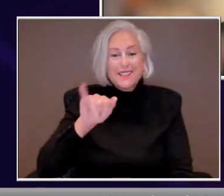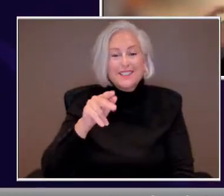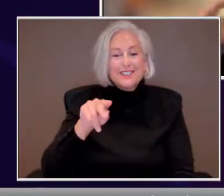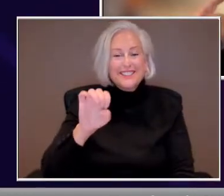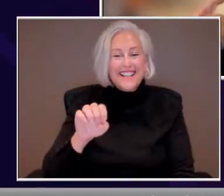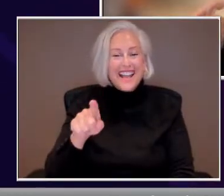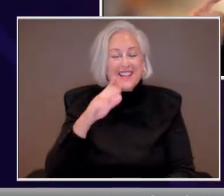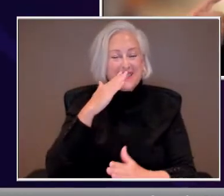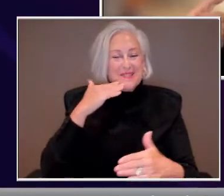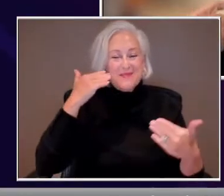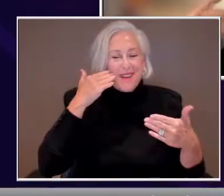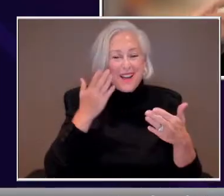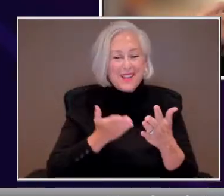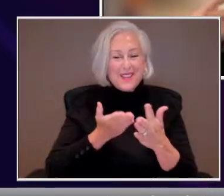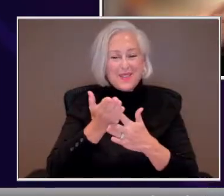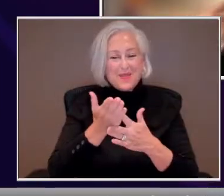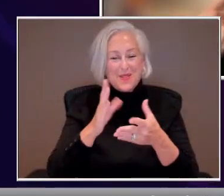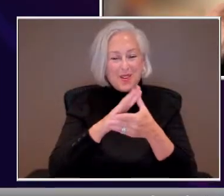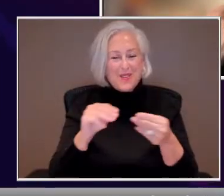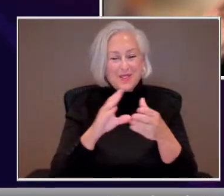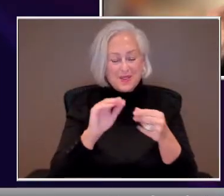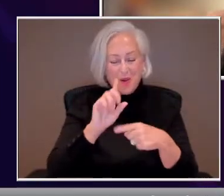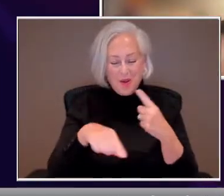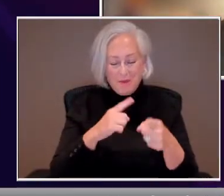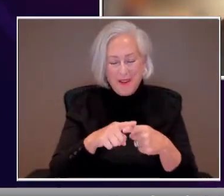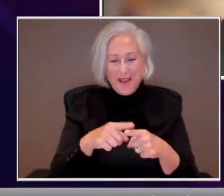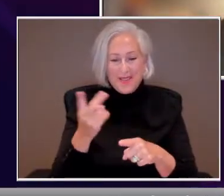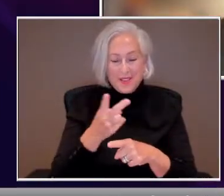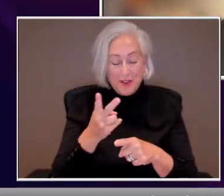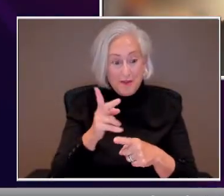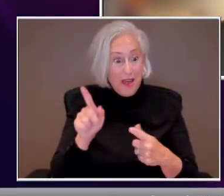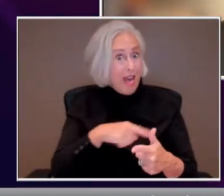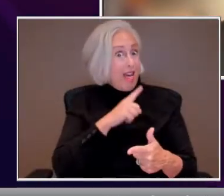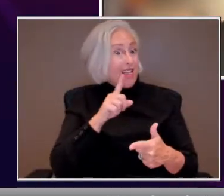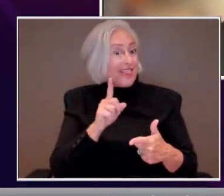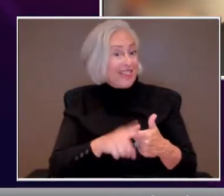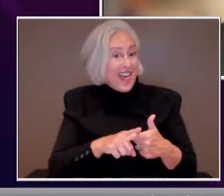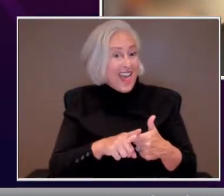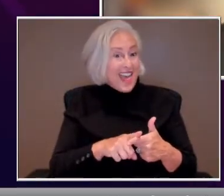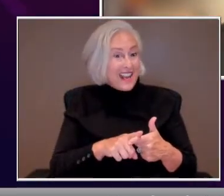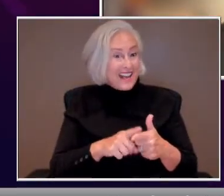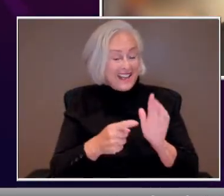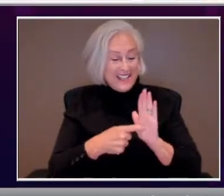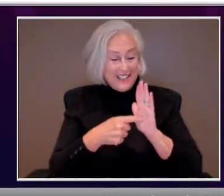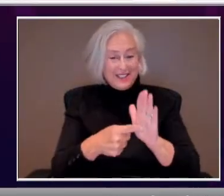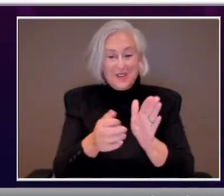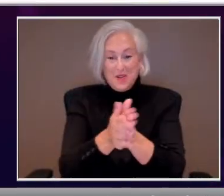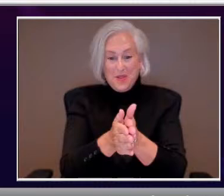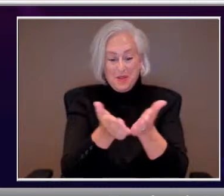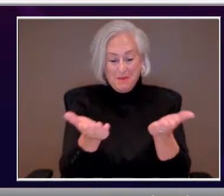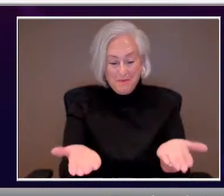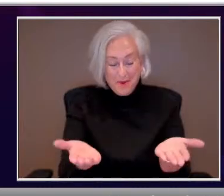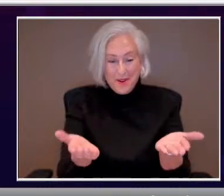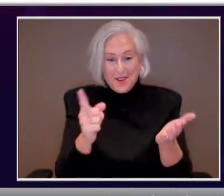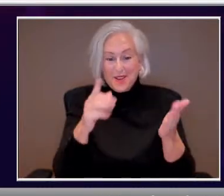whole story about Vern and Margaret, and you broke into a bigger smile when he busted out his notebook. What kind of patient is